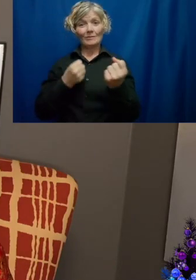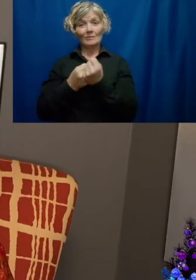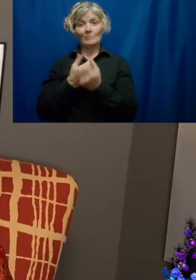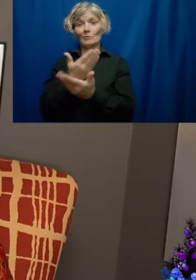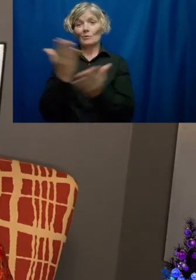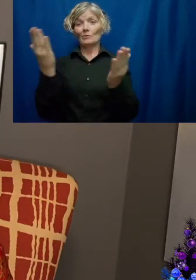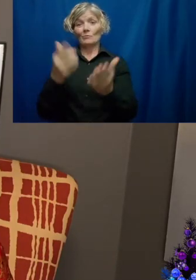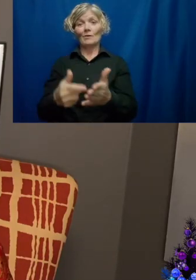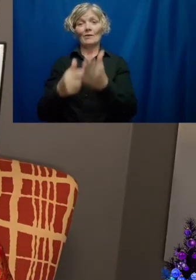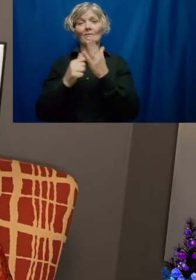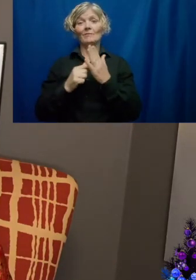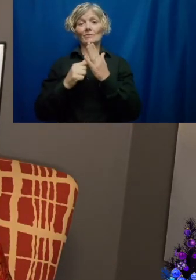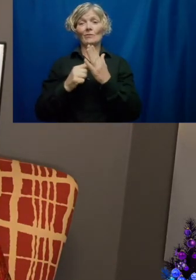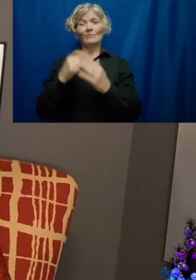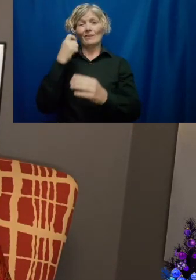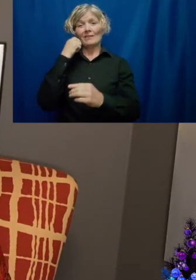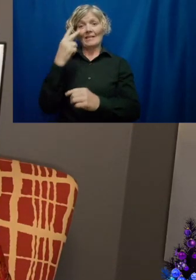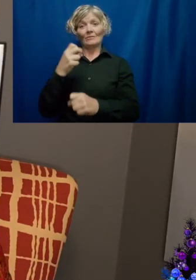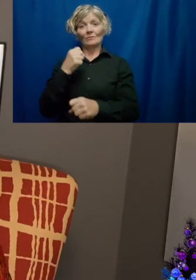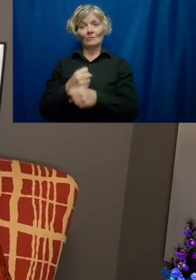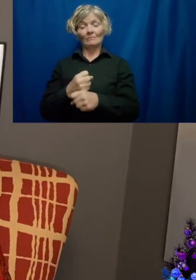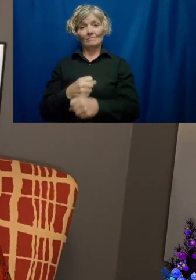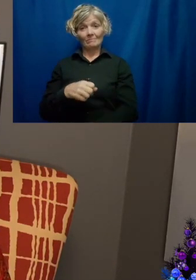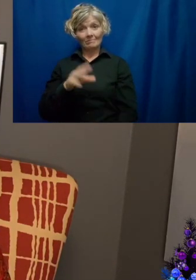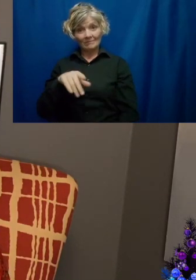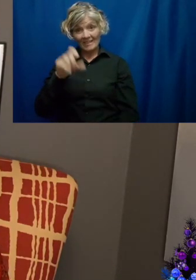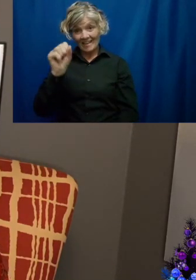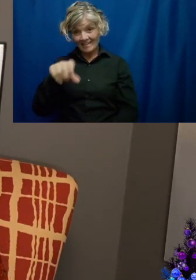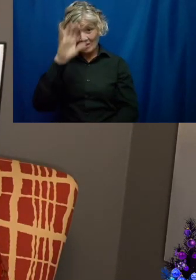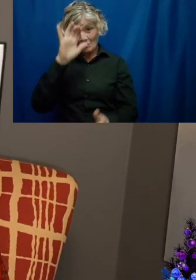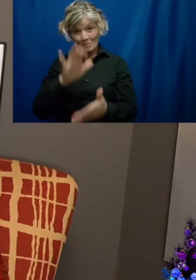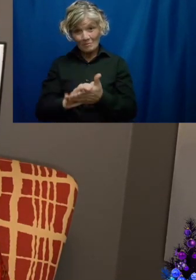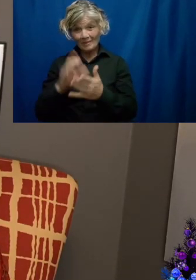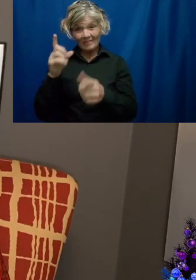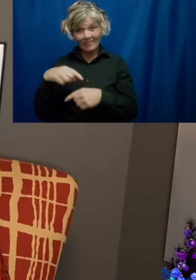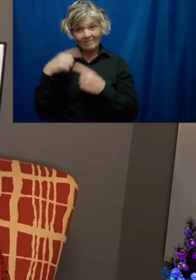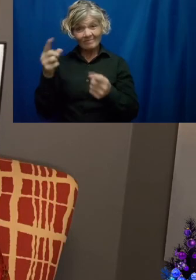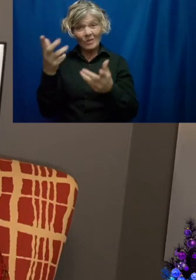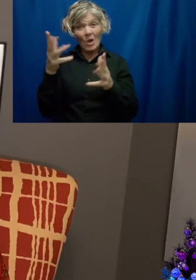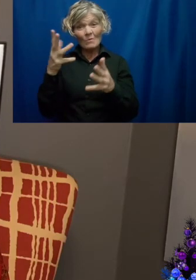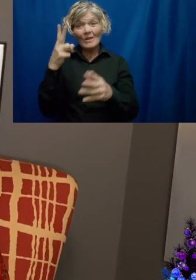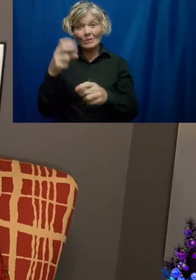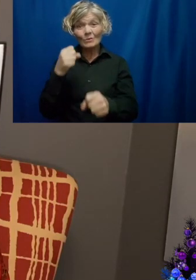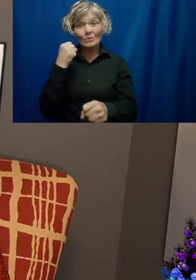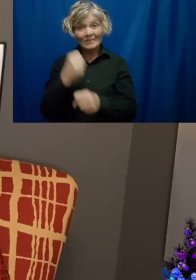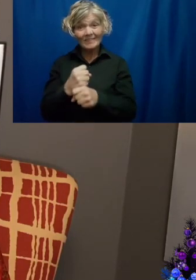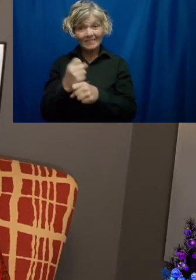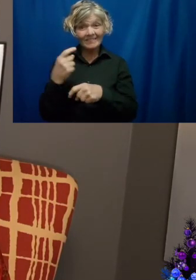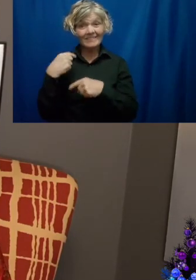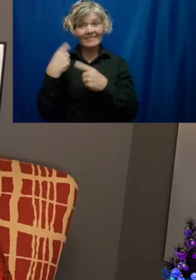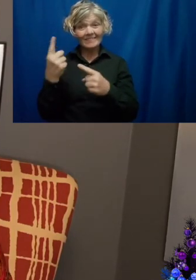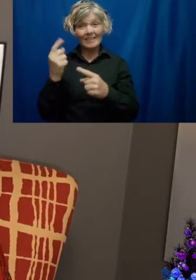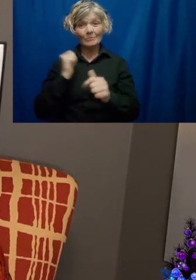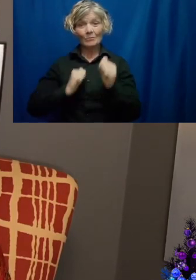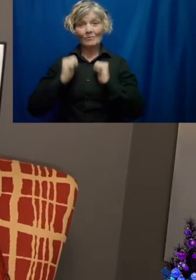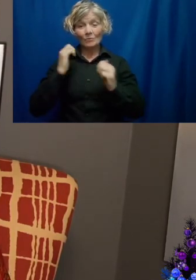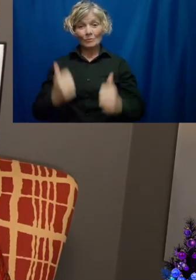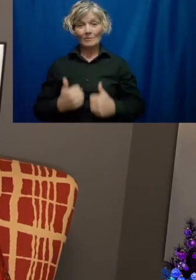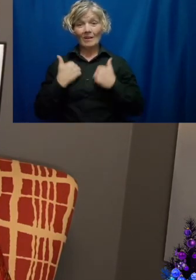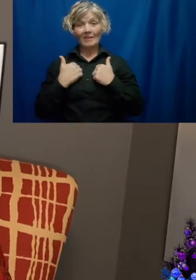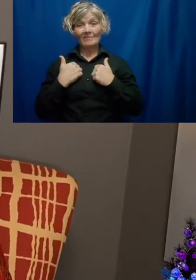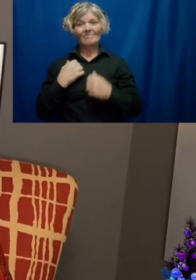Can you believe that it's actually been 2 years since we've been able to perform live for you? We can't